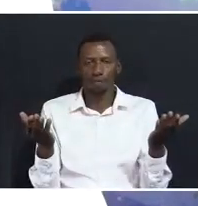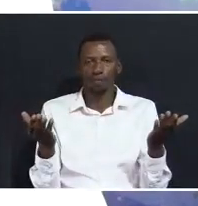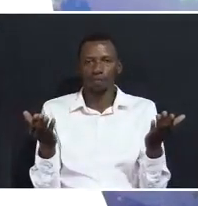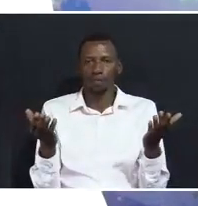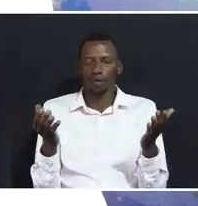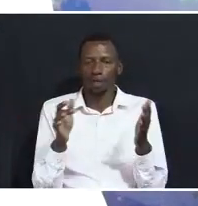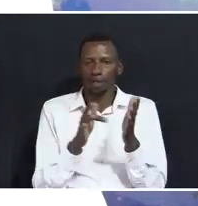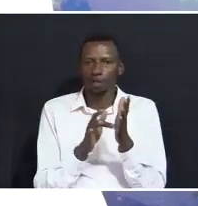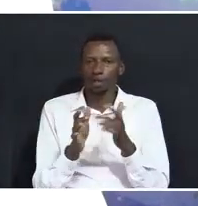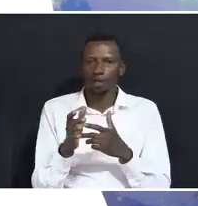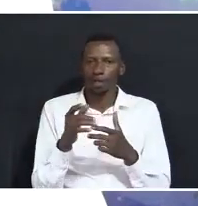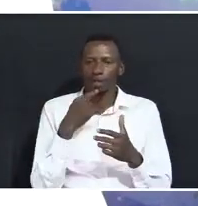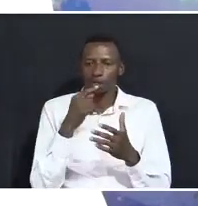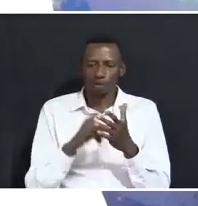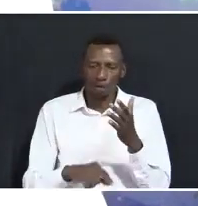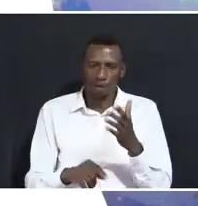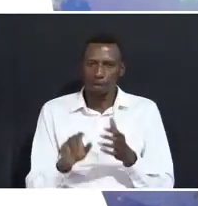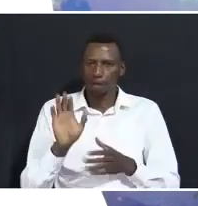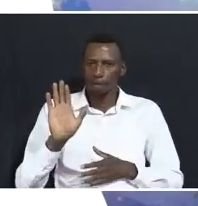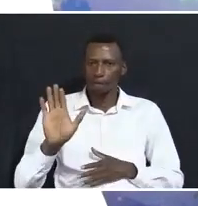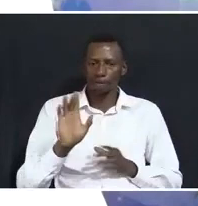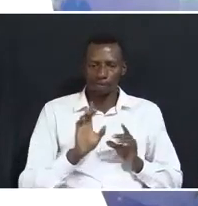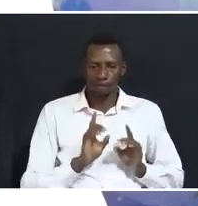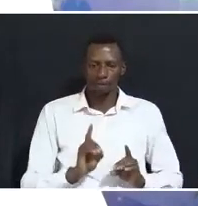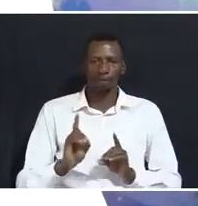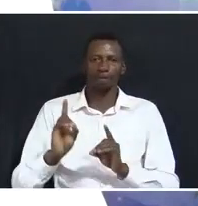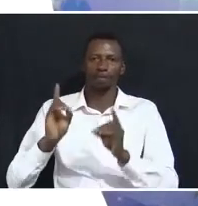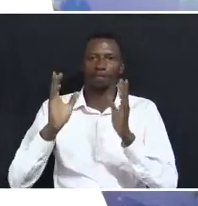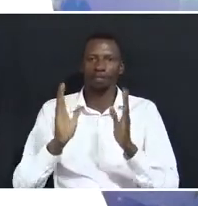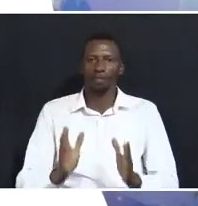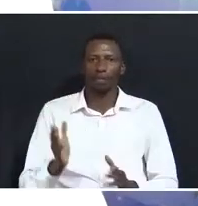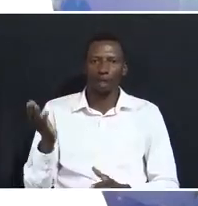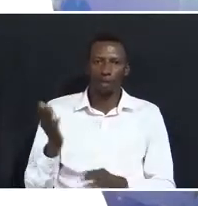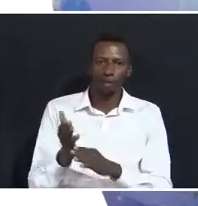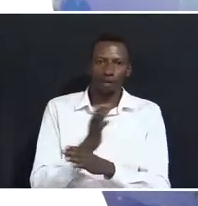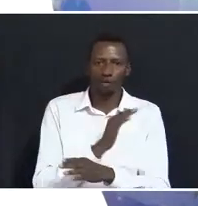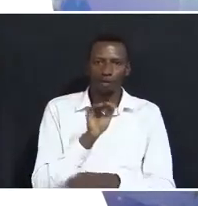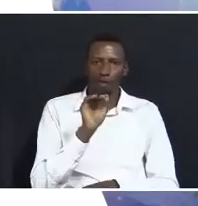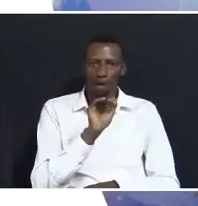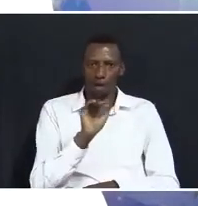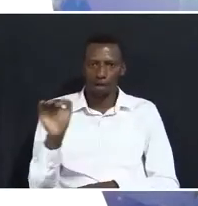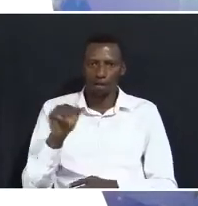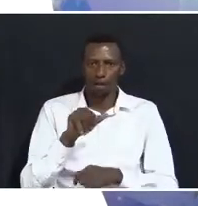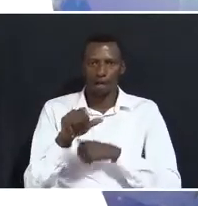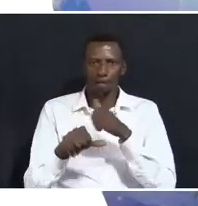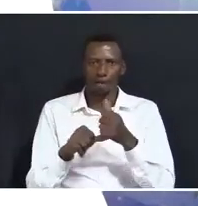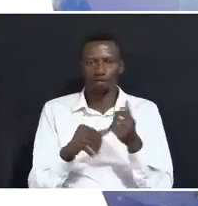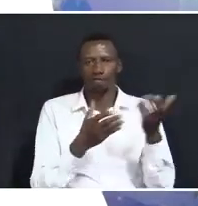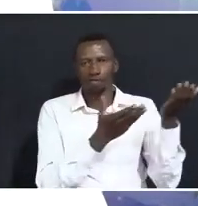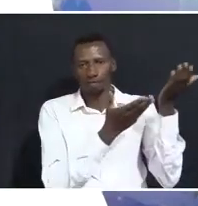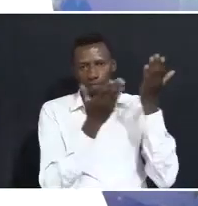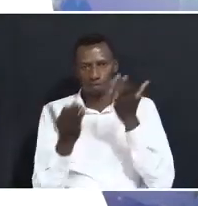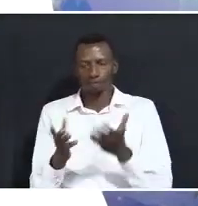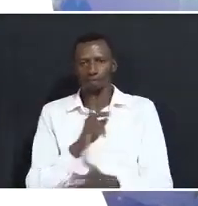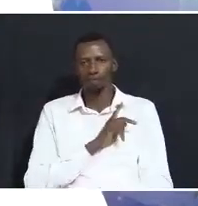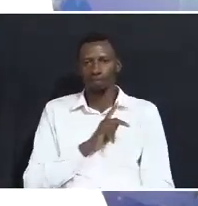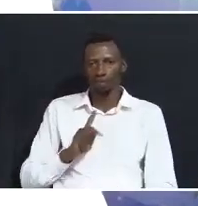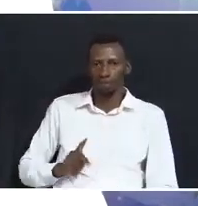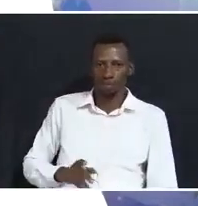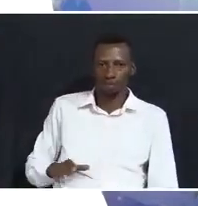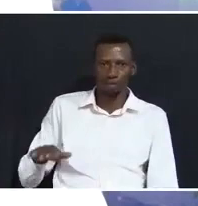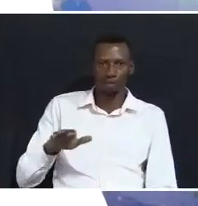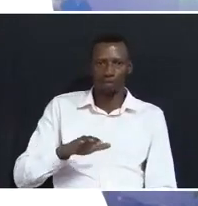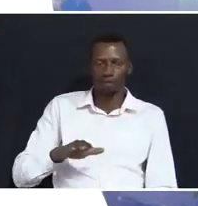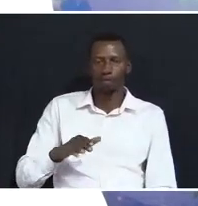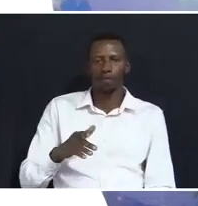had said? His disciples had been asking about bringing the kingdom, and he told them a parable and told them